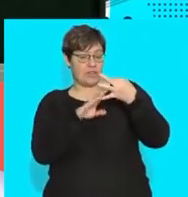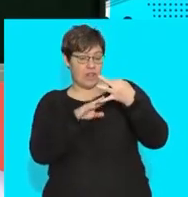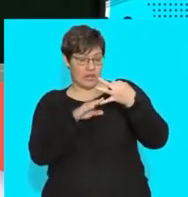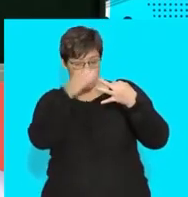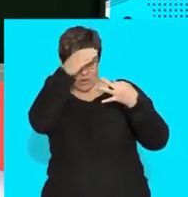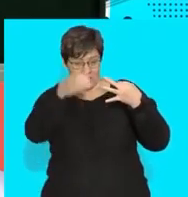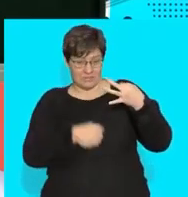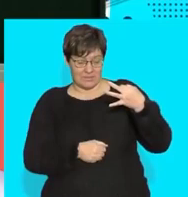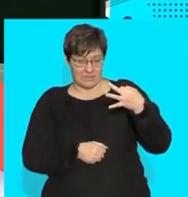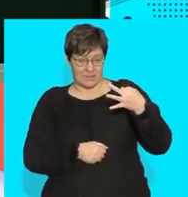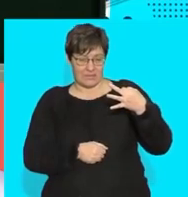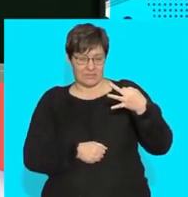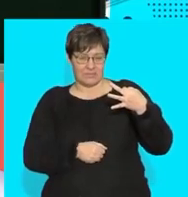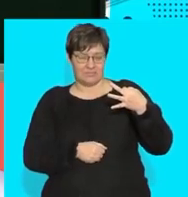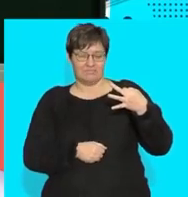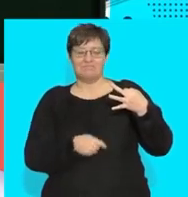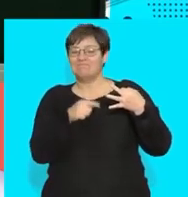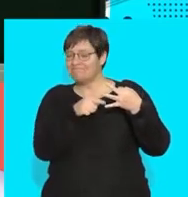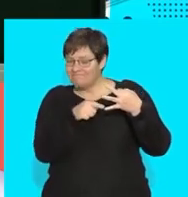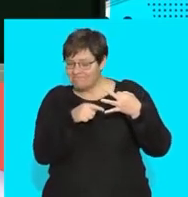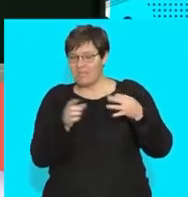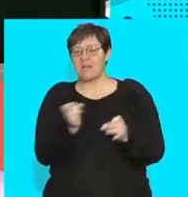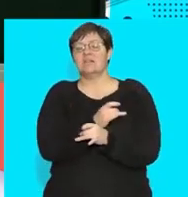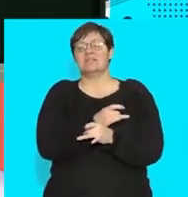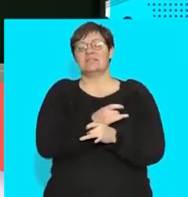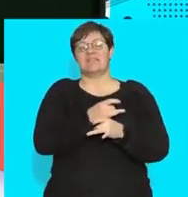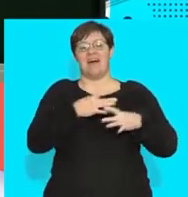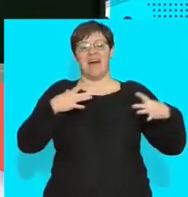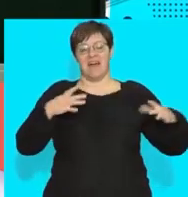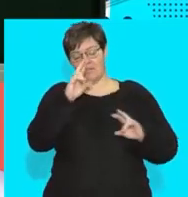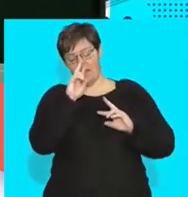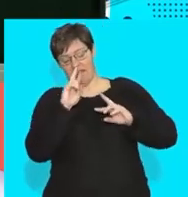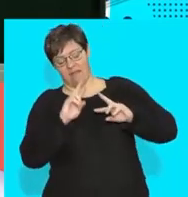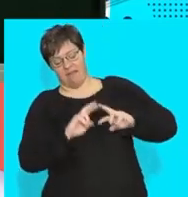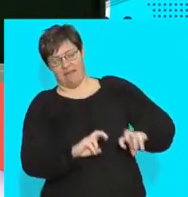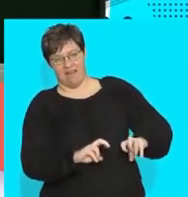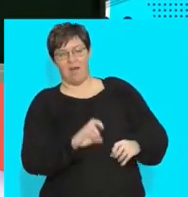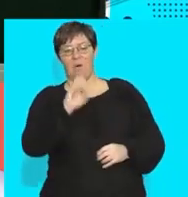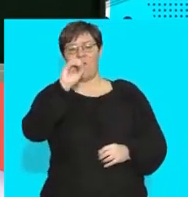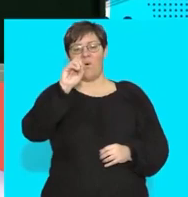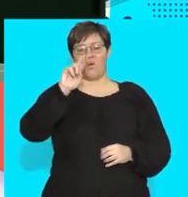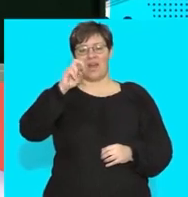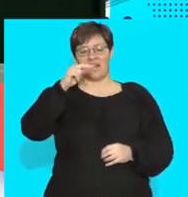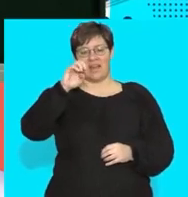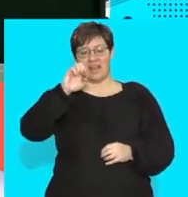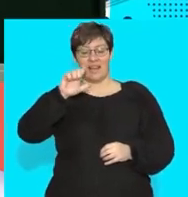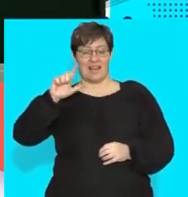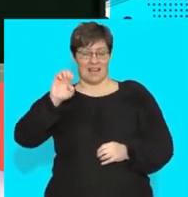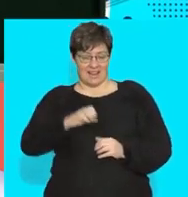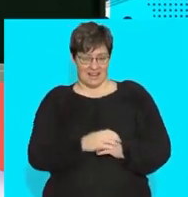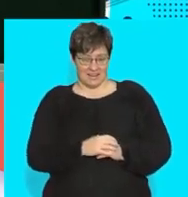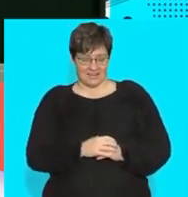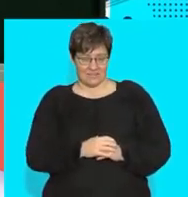next concept, and that concept was the beginning of what we looked at an organelle. We are looking